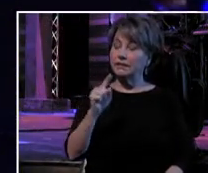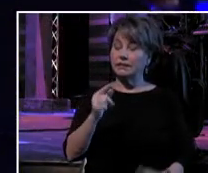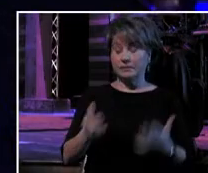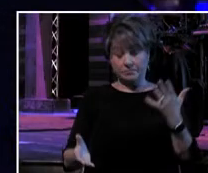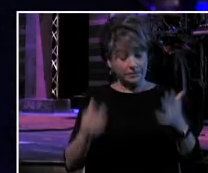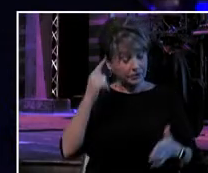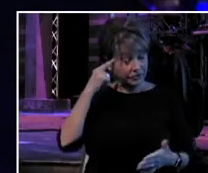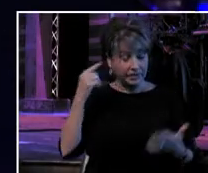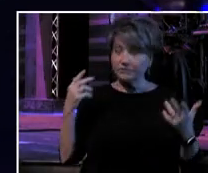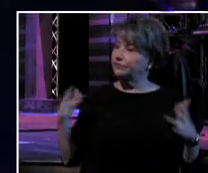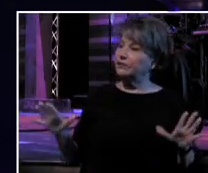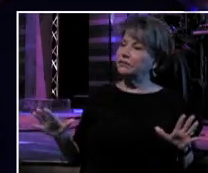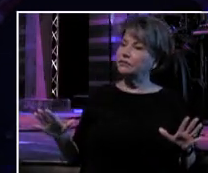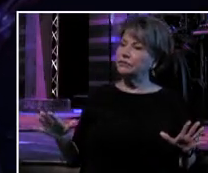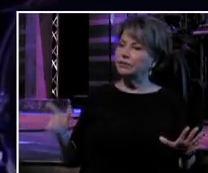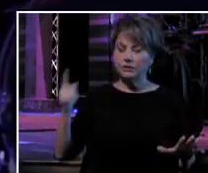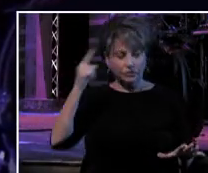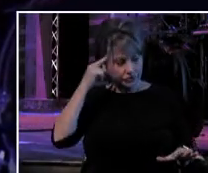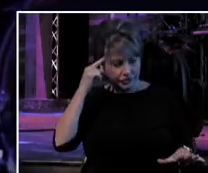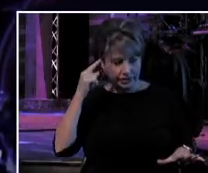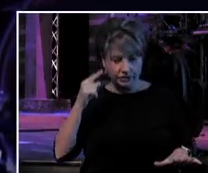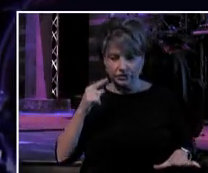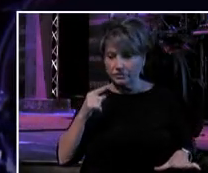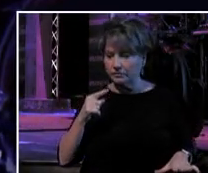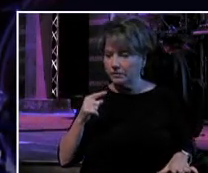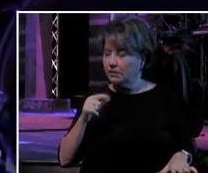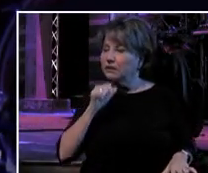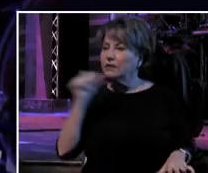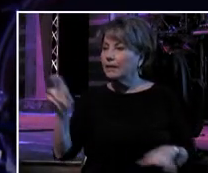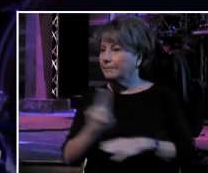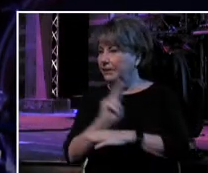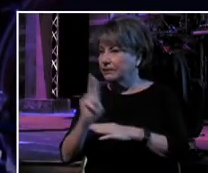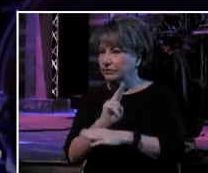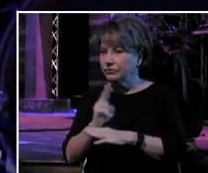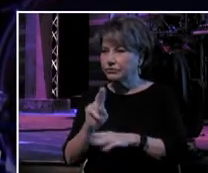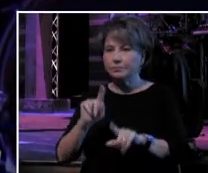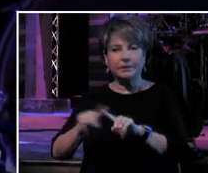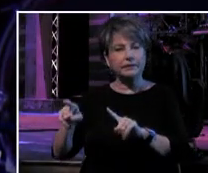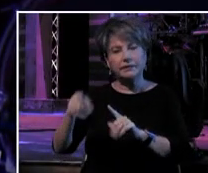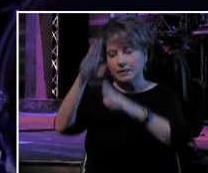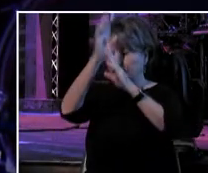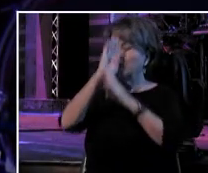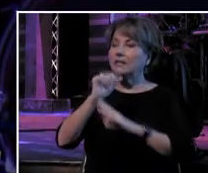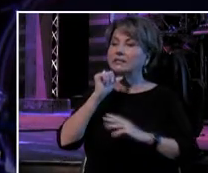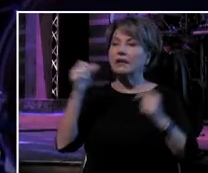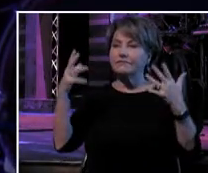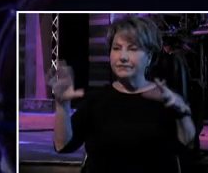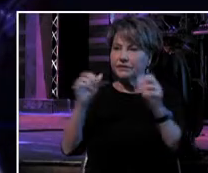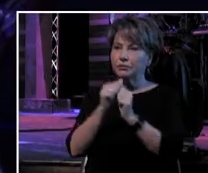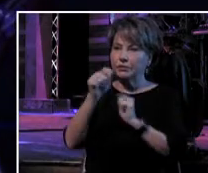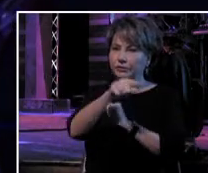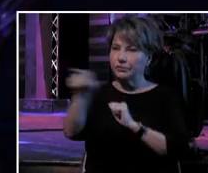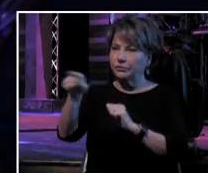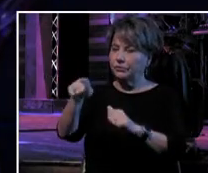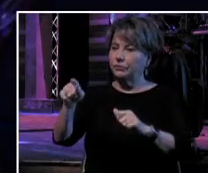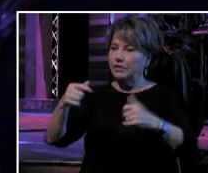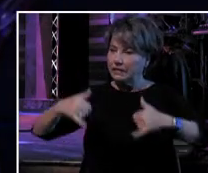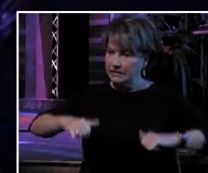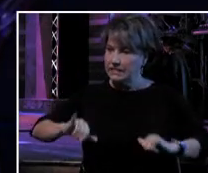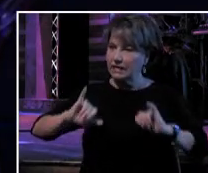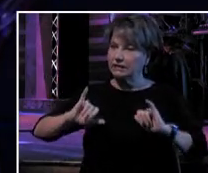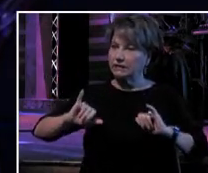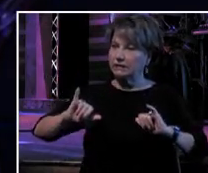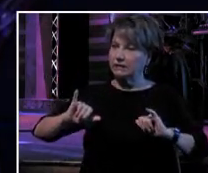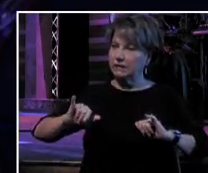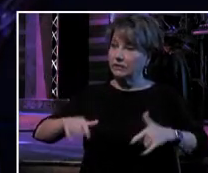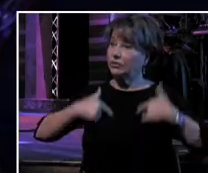it's done. You might think you're on the sidelines, but God ain't finished yet. He who began a good work is